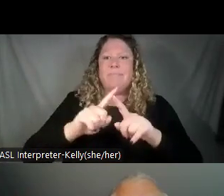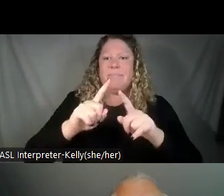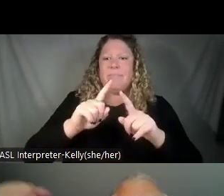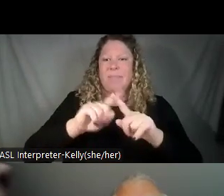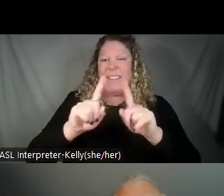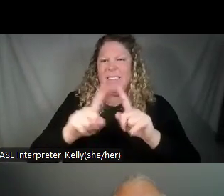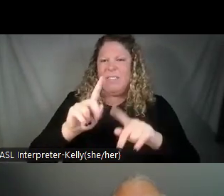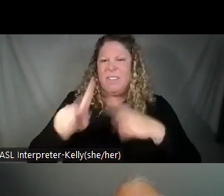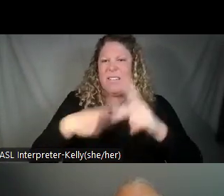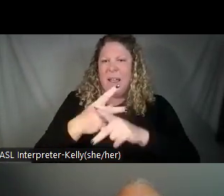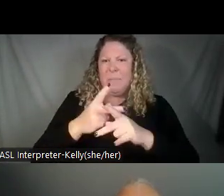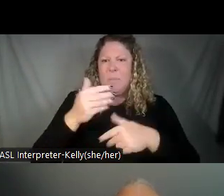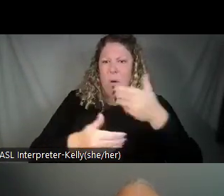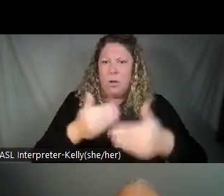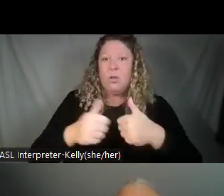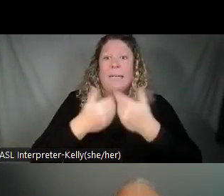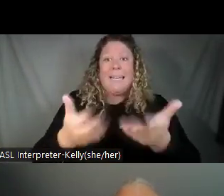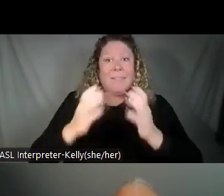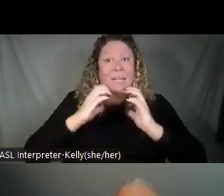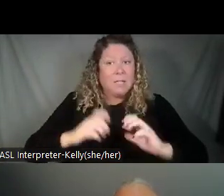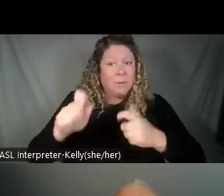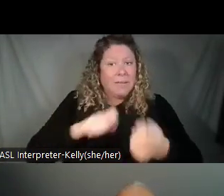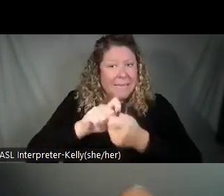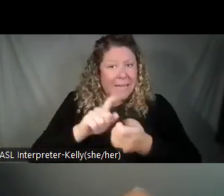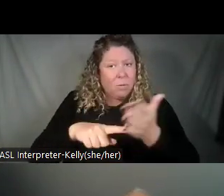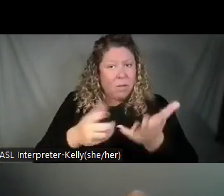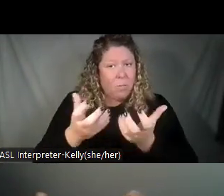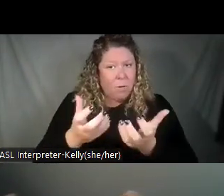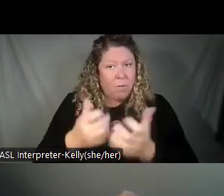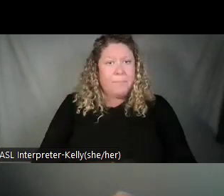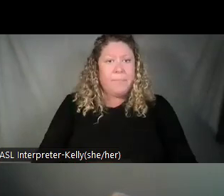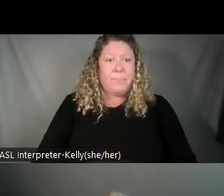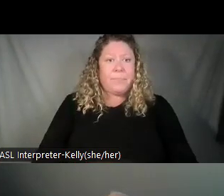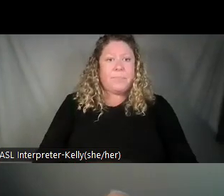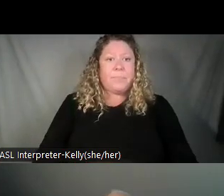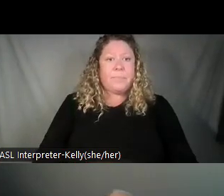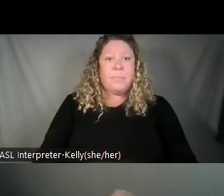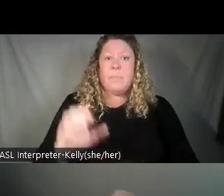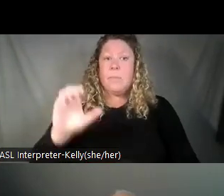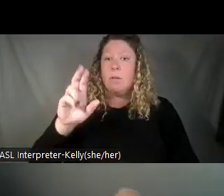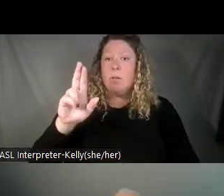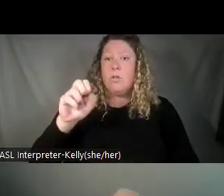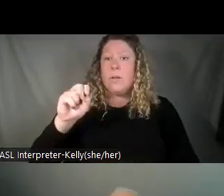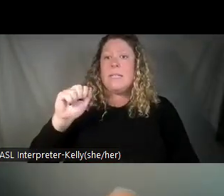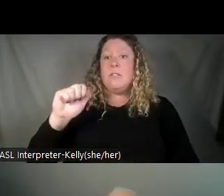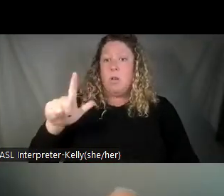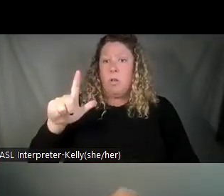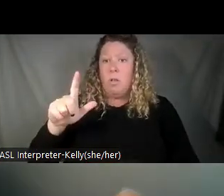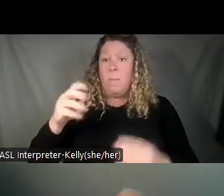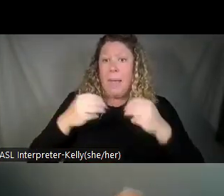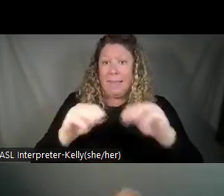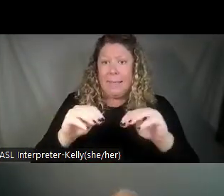to the customer exactly what they want. Crystal methods define the type of